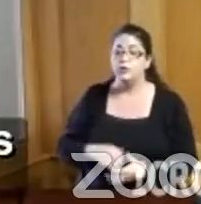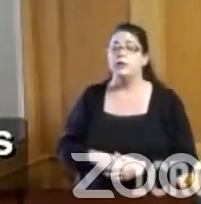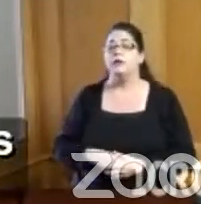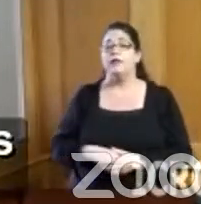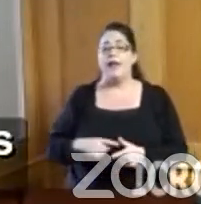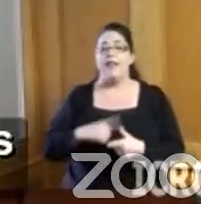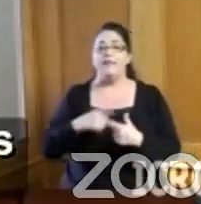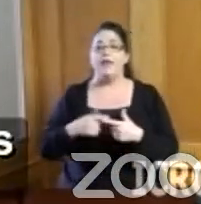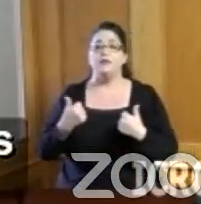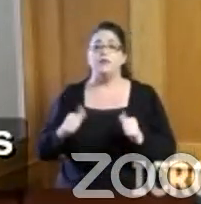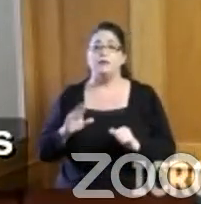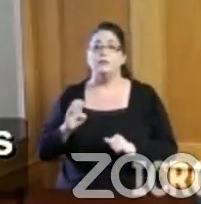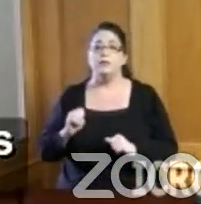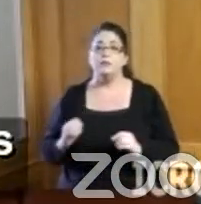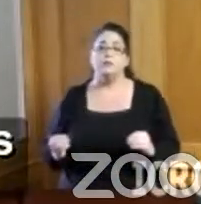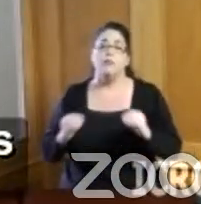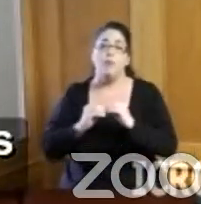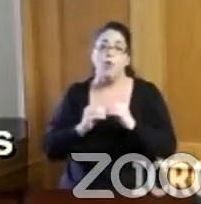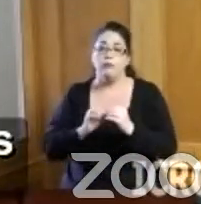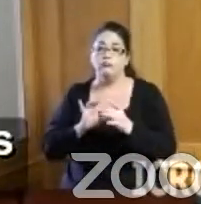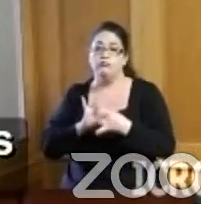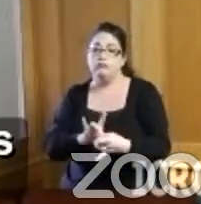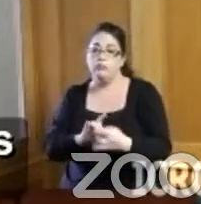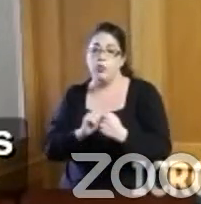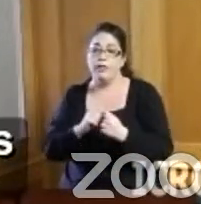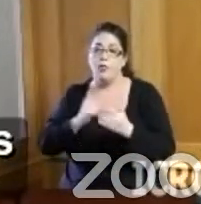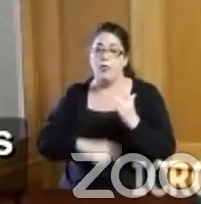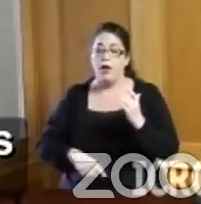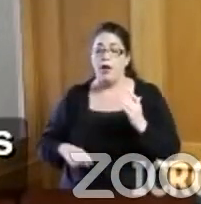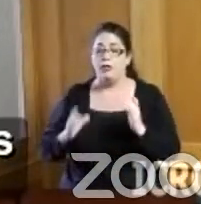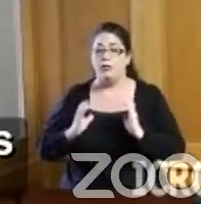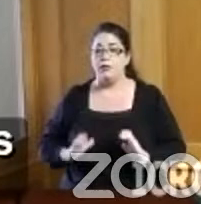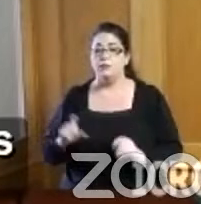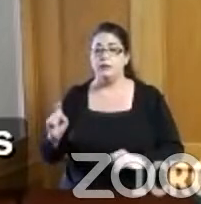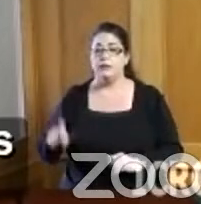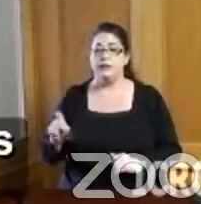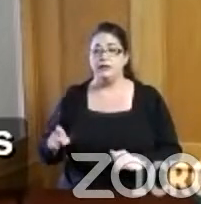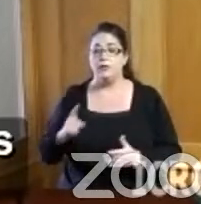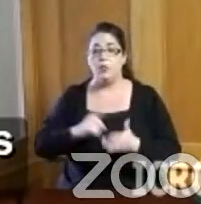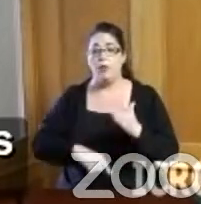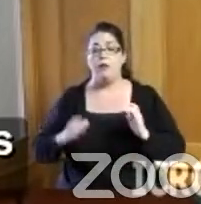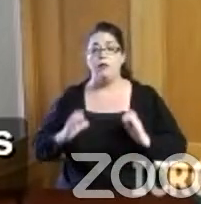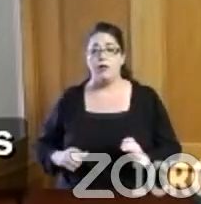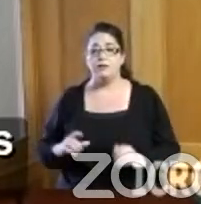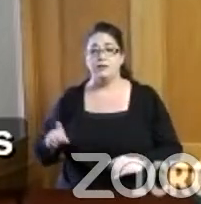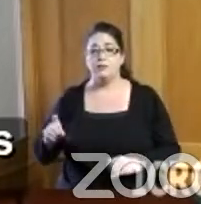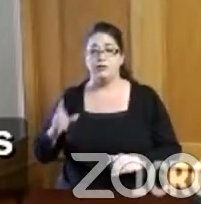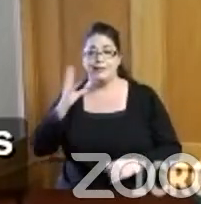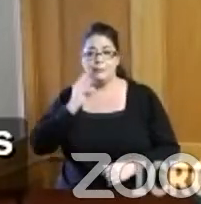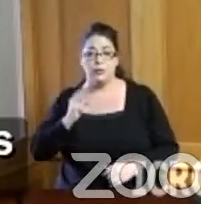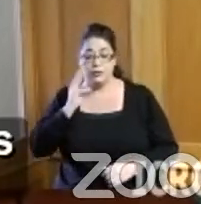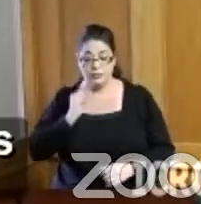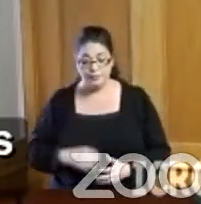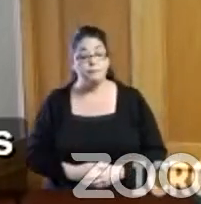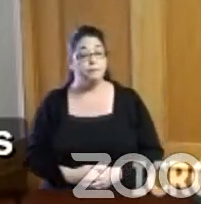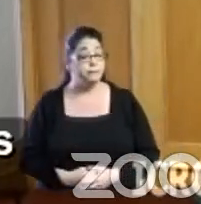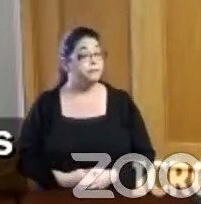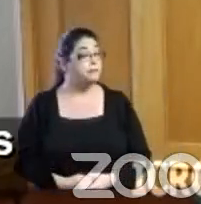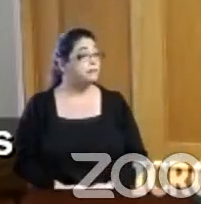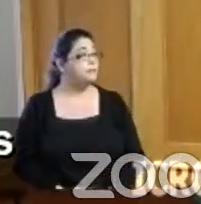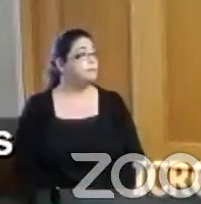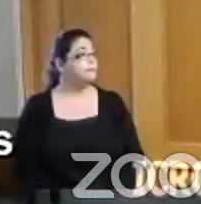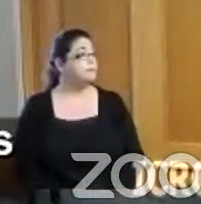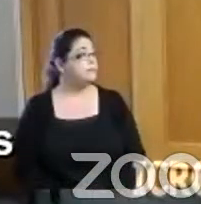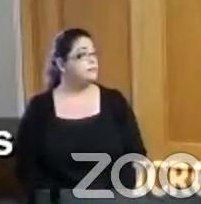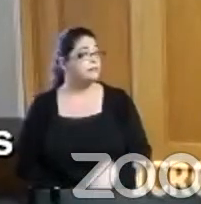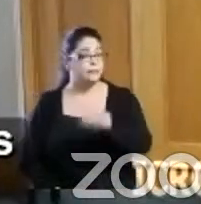to be more in tune with what mm-hmm. our customers are experiencing and how we can help them. Thank you.